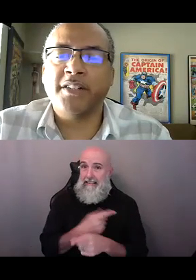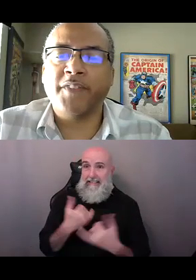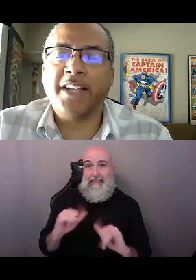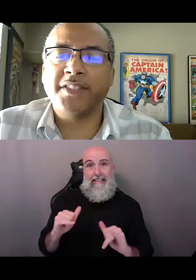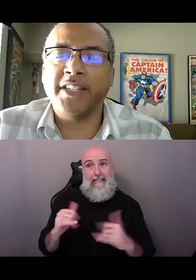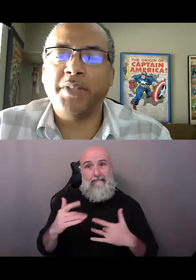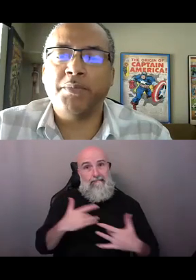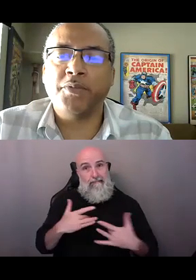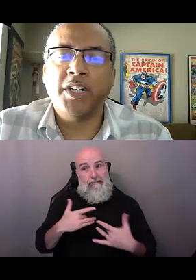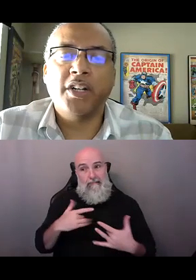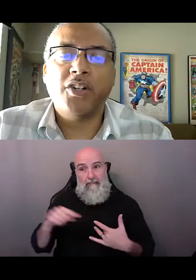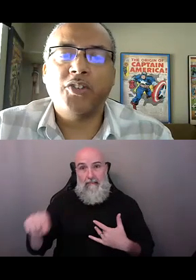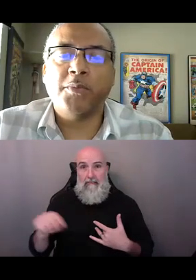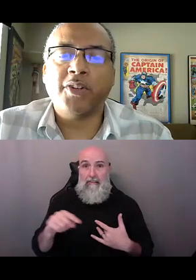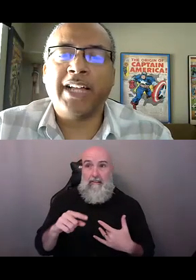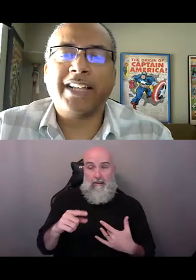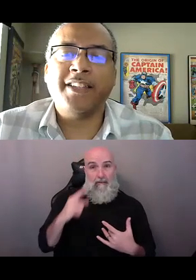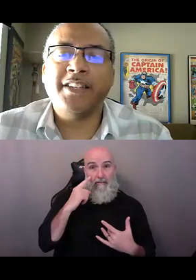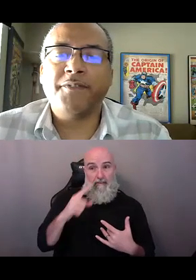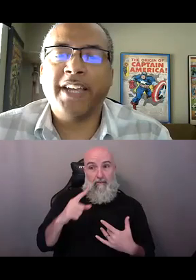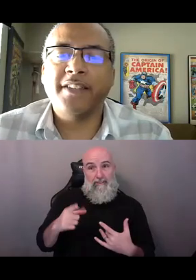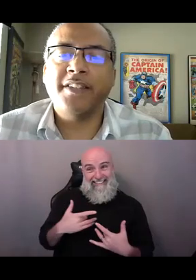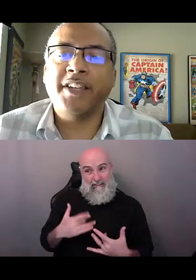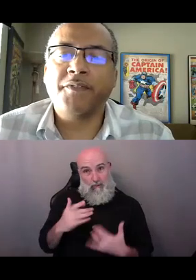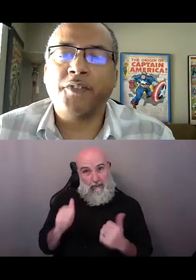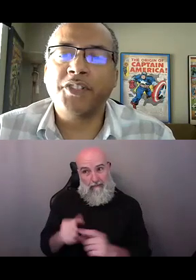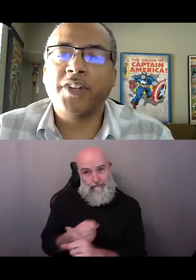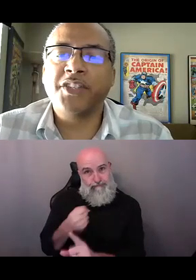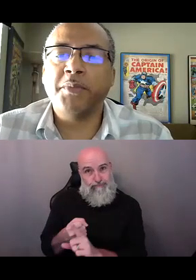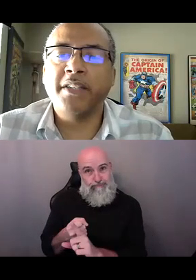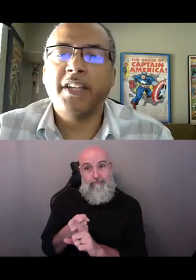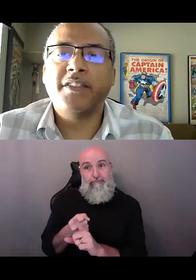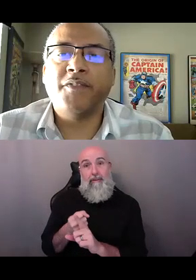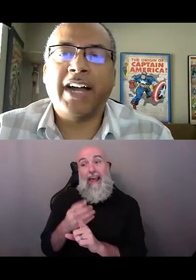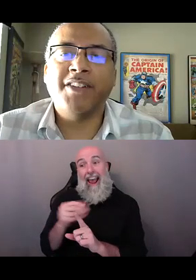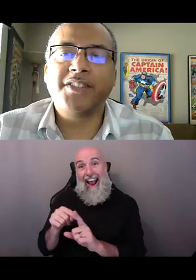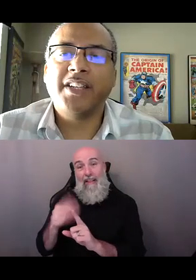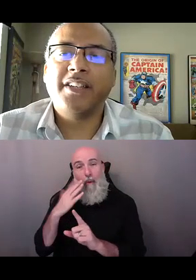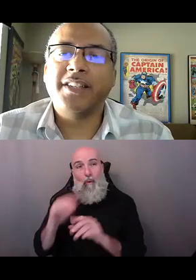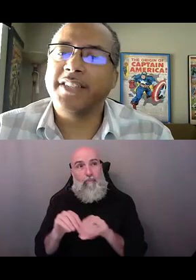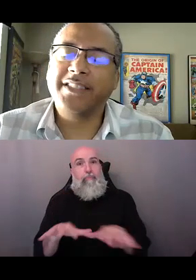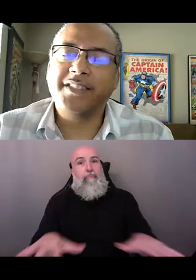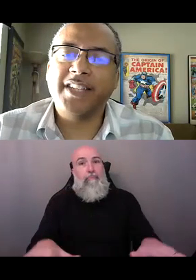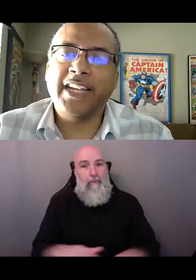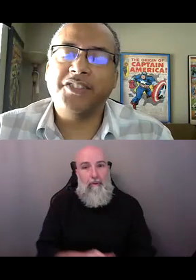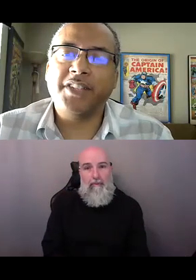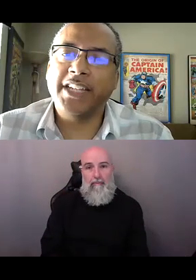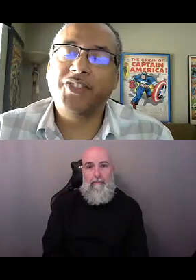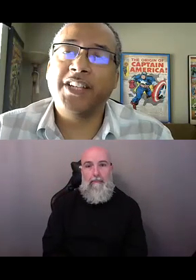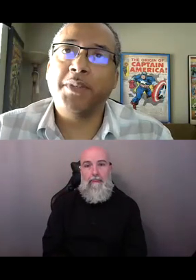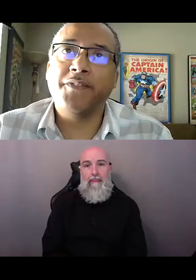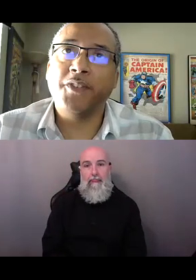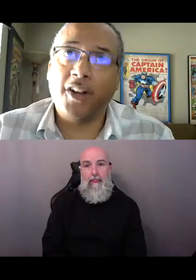among unvaccinated people, who are more likely to get infected and therefore transmit the virus. That's not to say that you